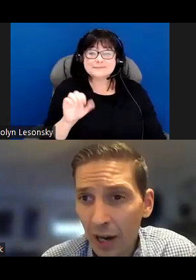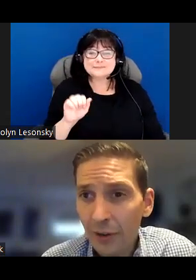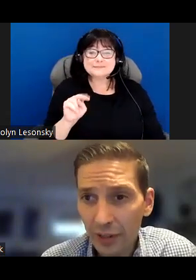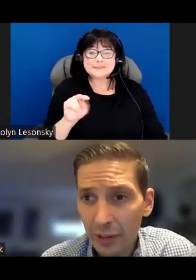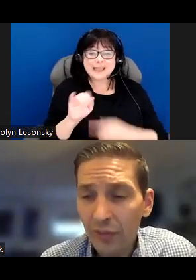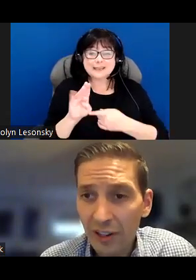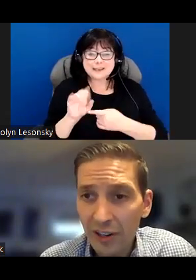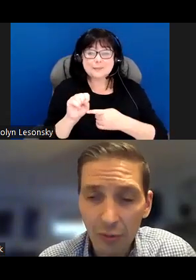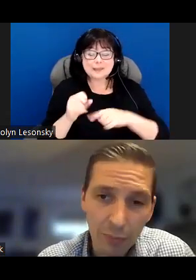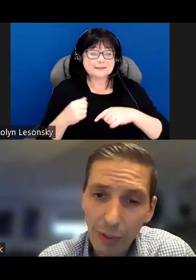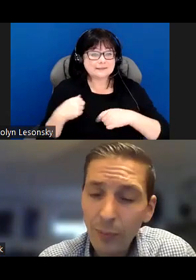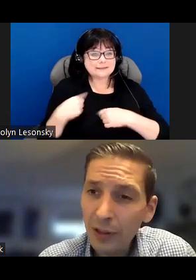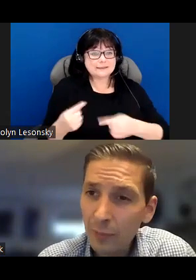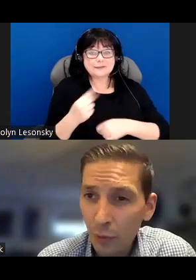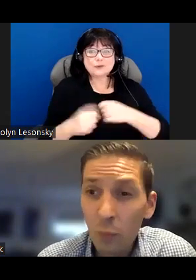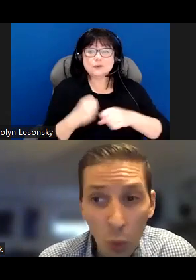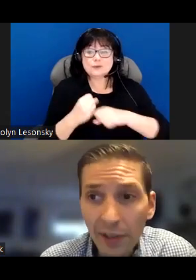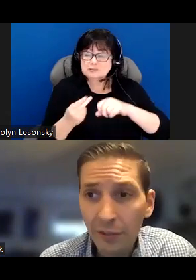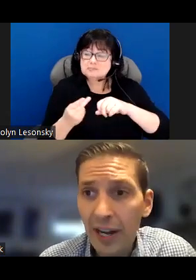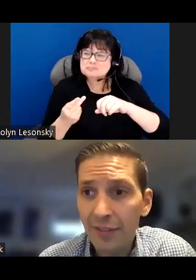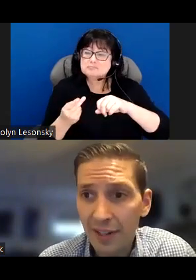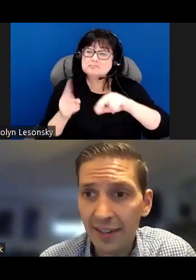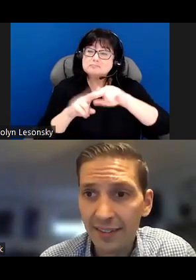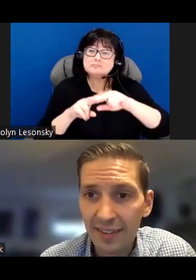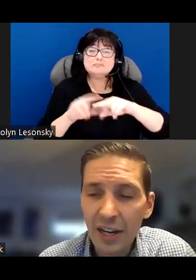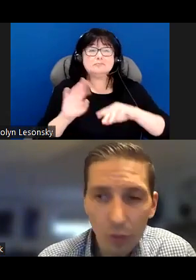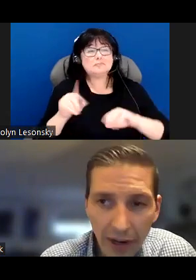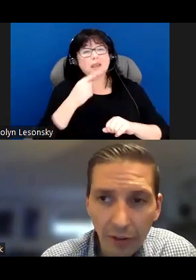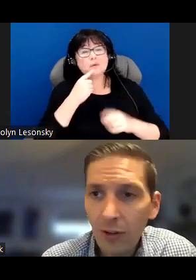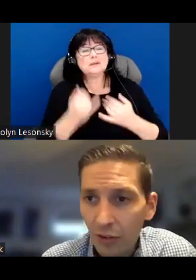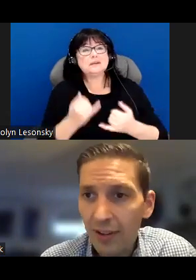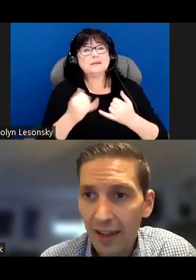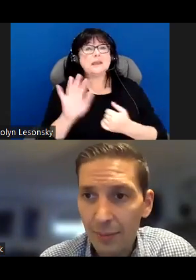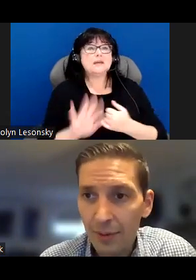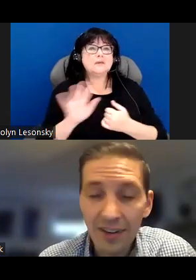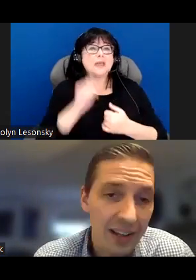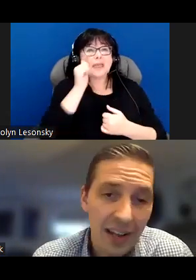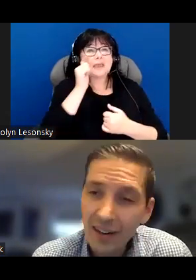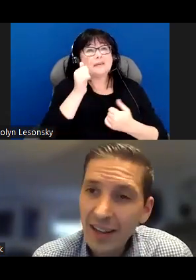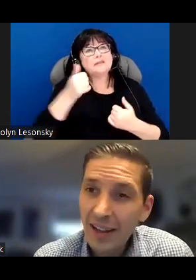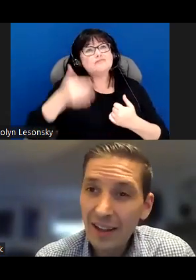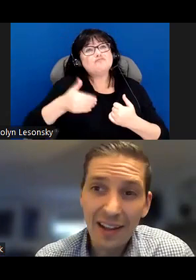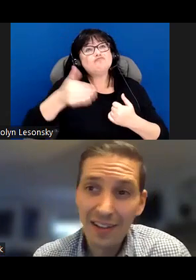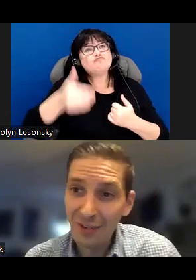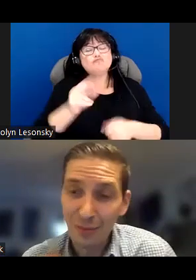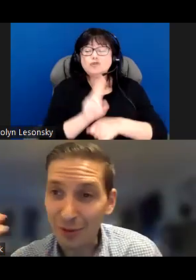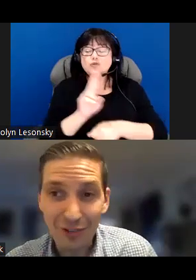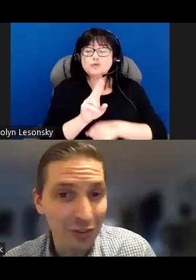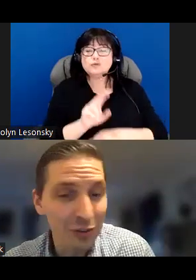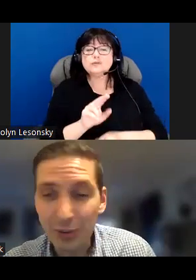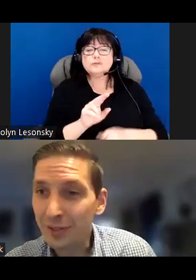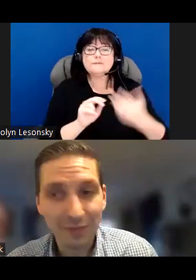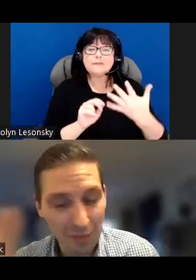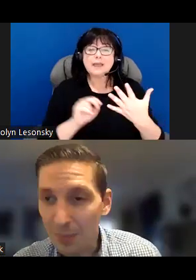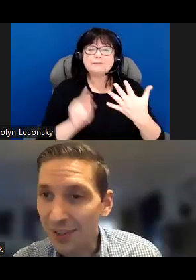dramatically, but moderately. We've seen it increase, probably a little more than 1 in 5 Canadians regularly using cannabis. And again, as a